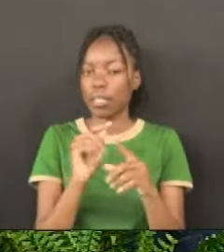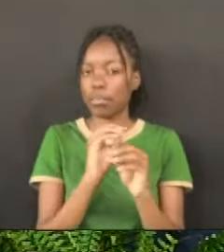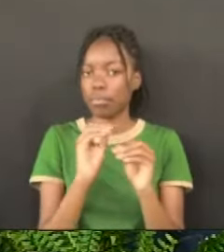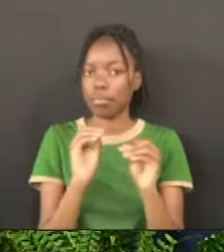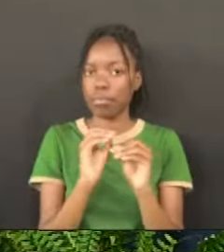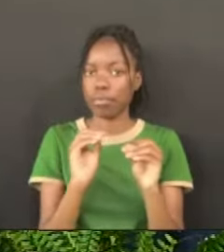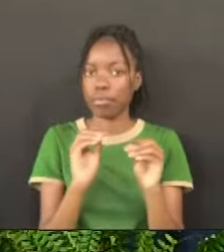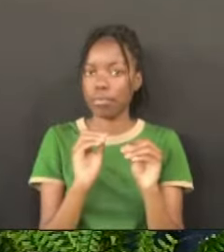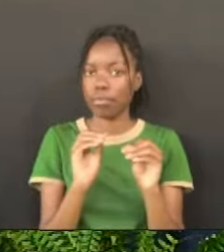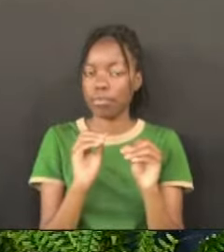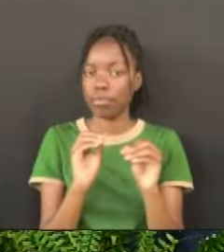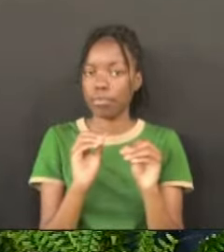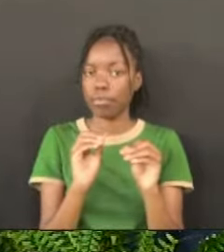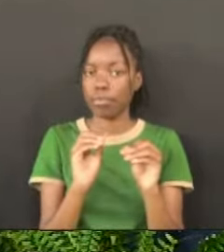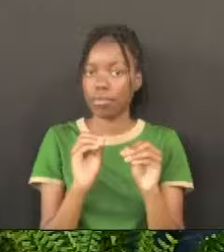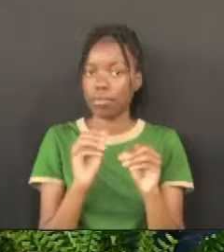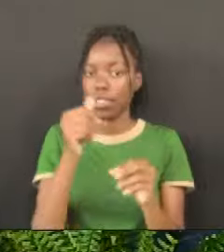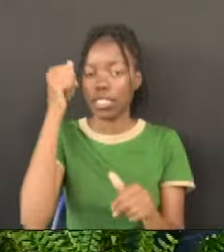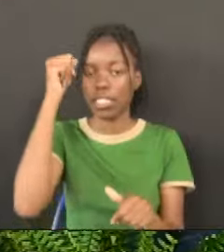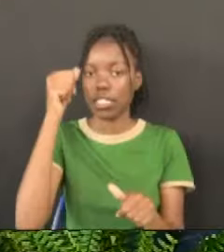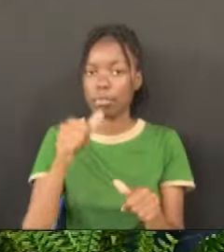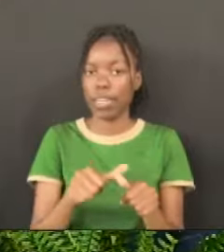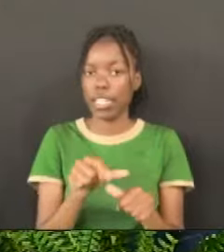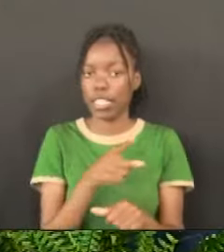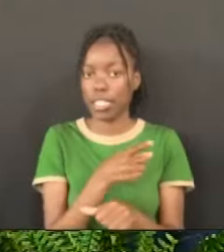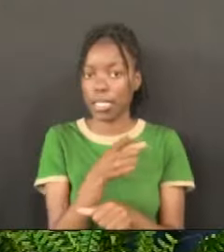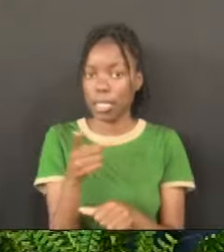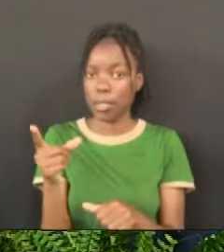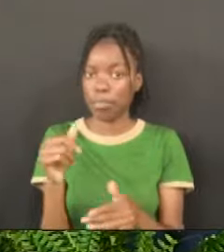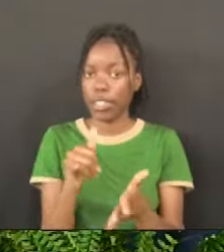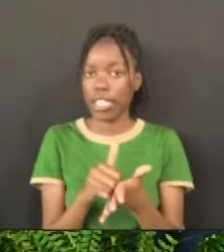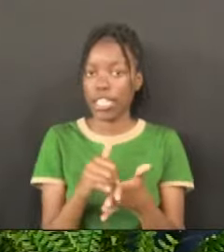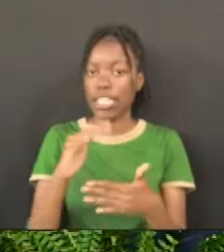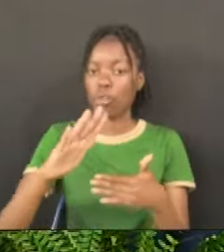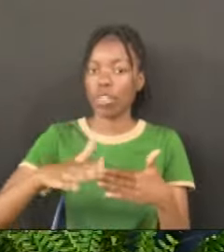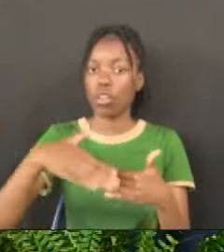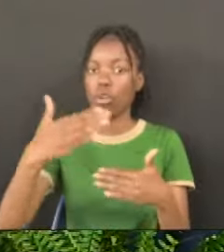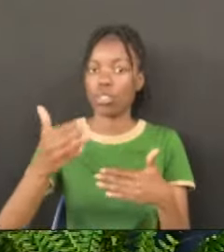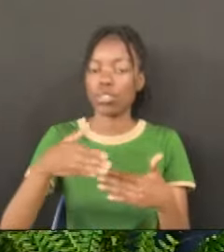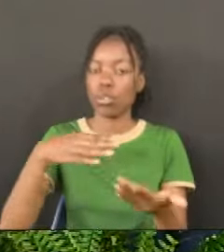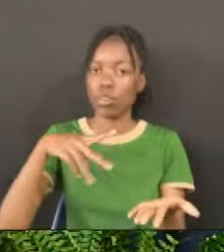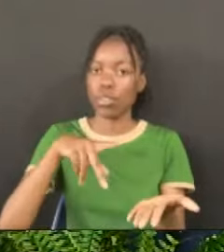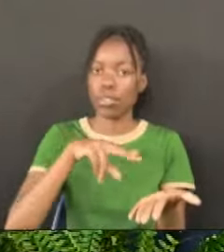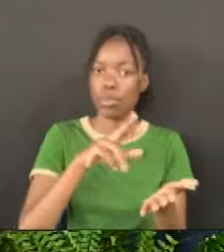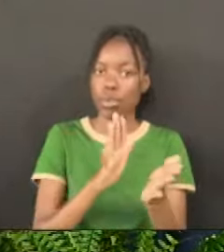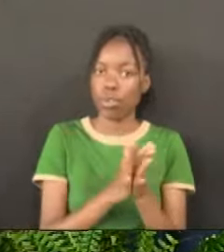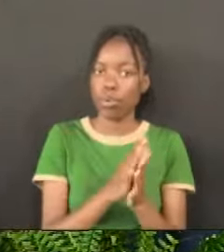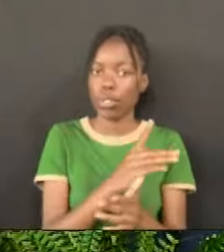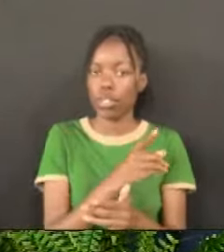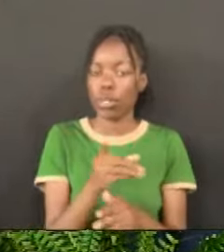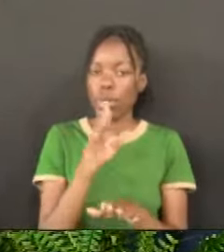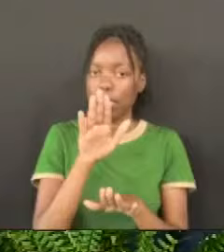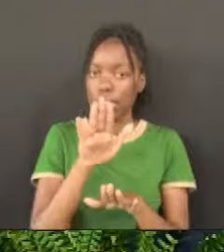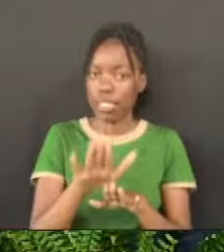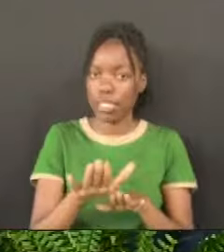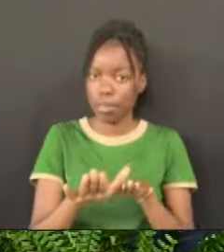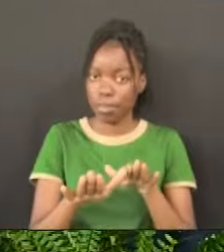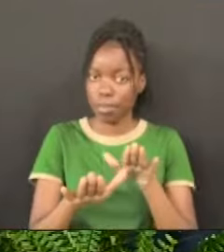them, and I will always walk with you step by step